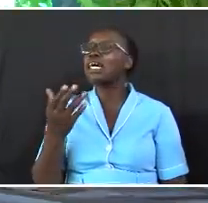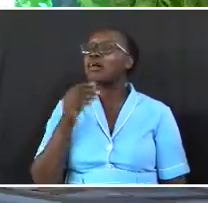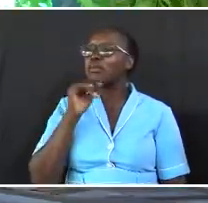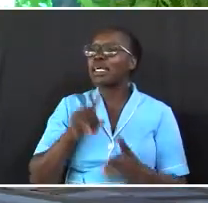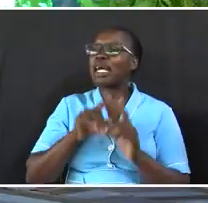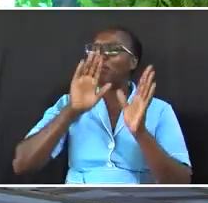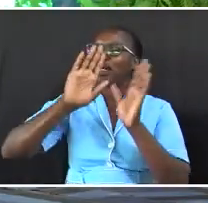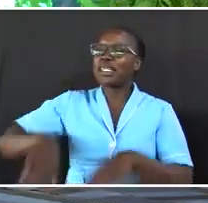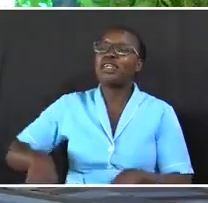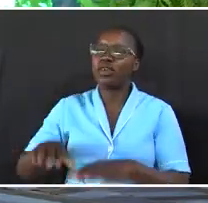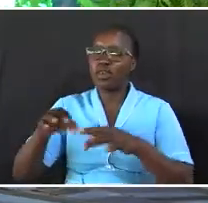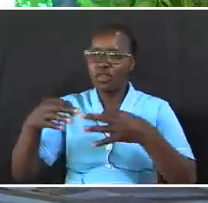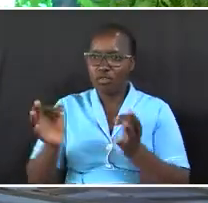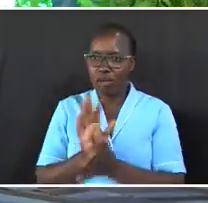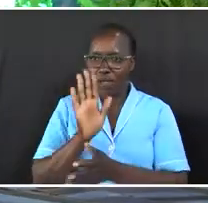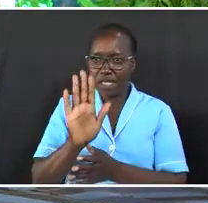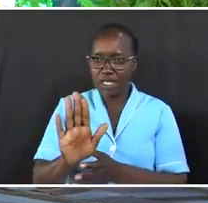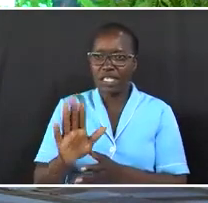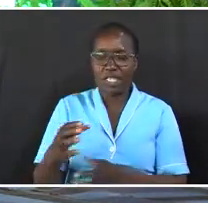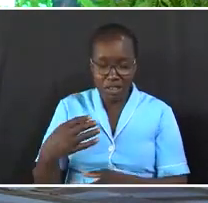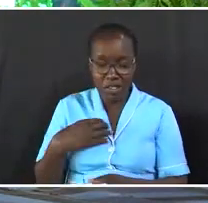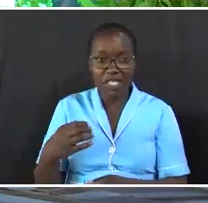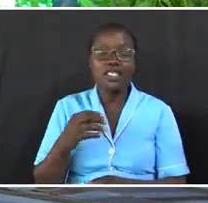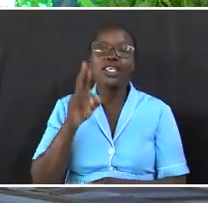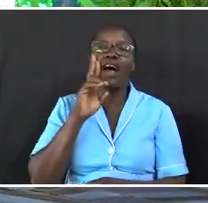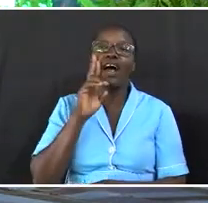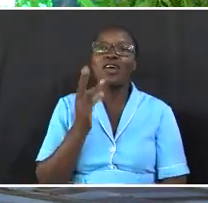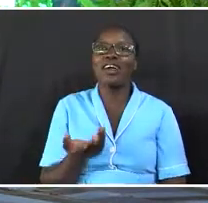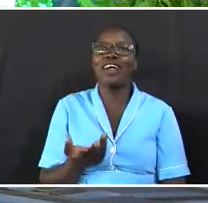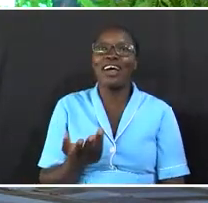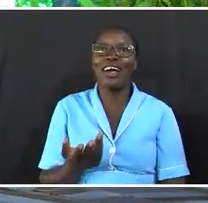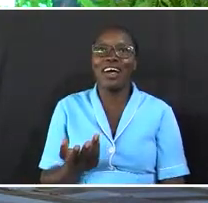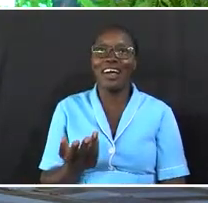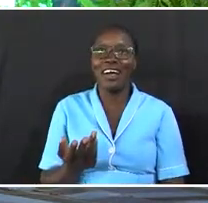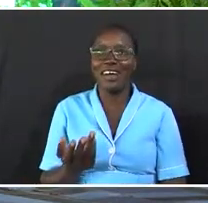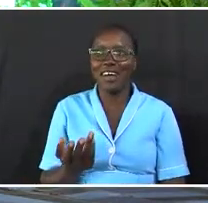family. Now you are the rich uncle.